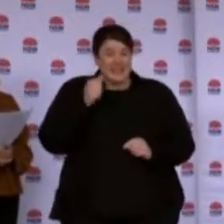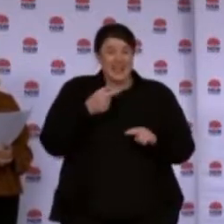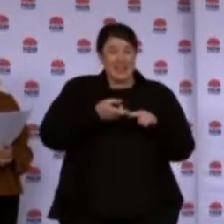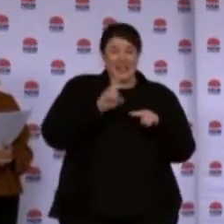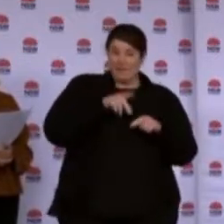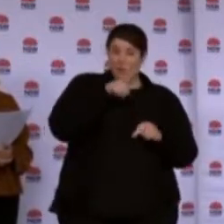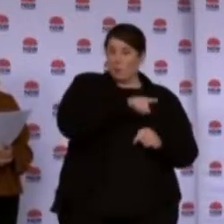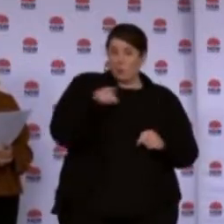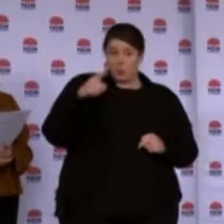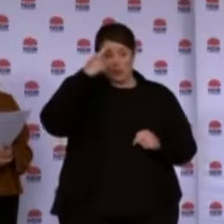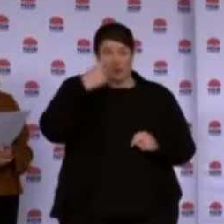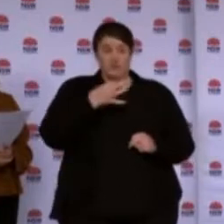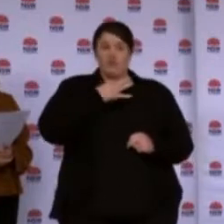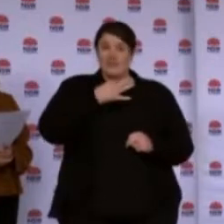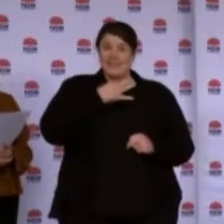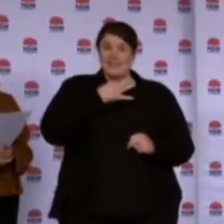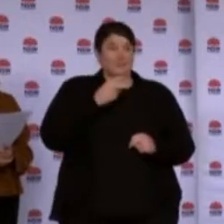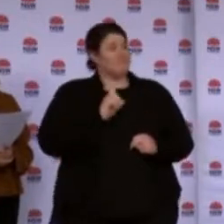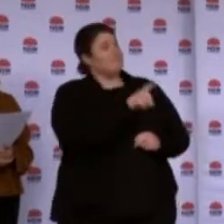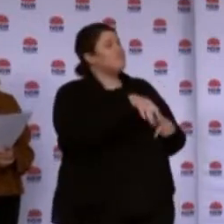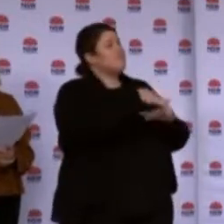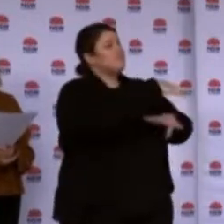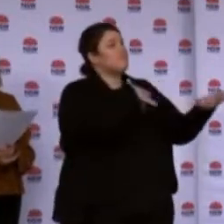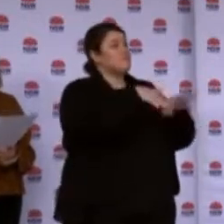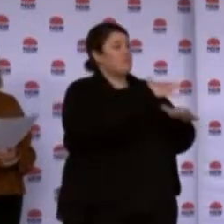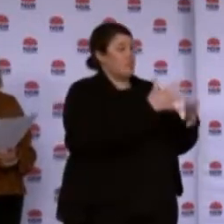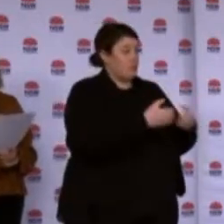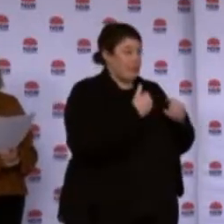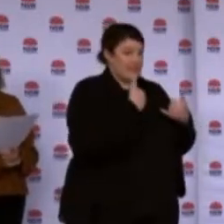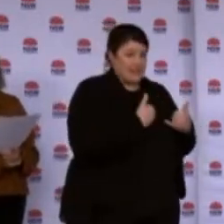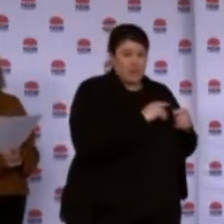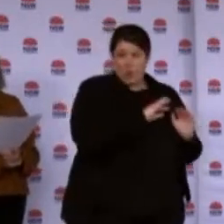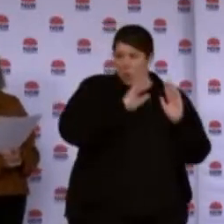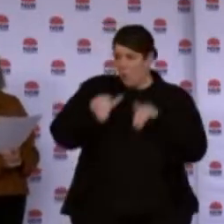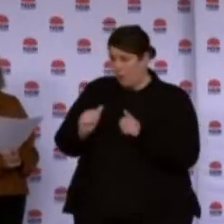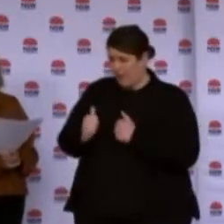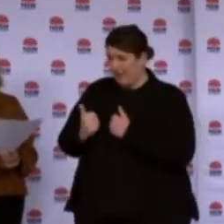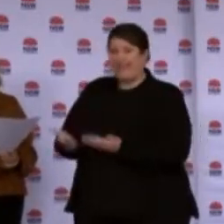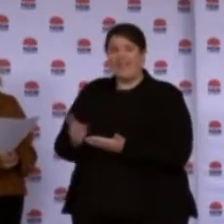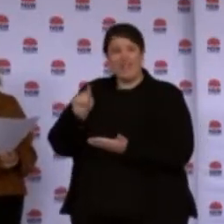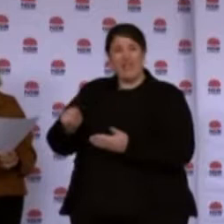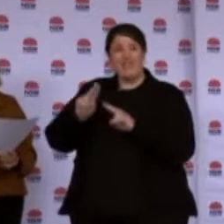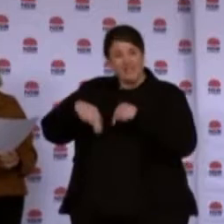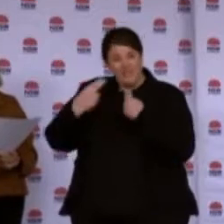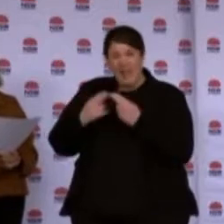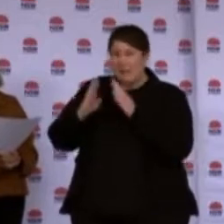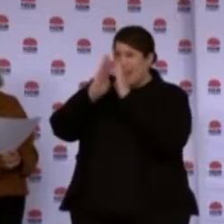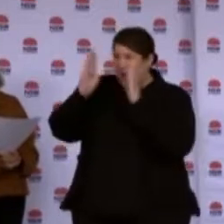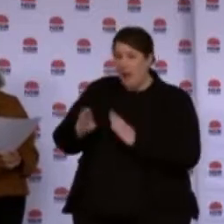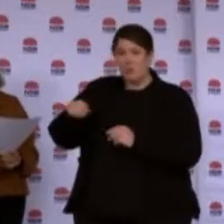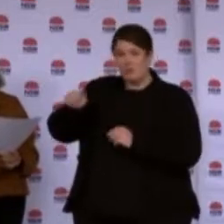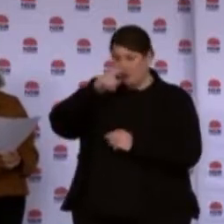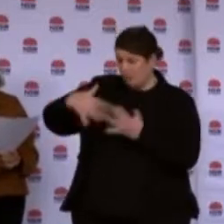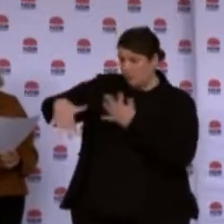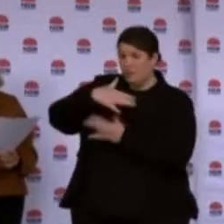you put yourself at risk, you're putting your entire family, and that means extended family, as well as your closest friends and associates at